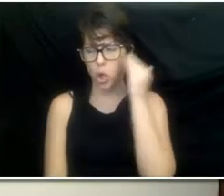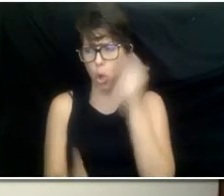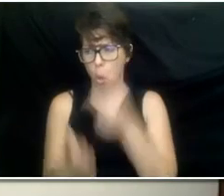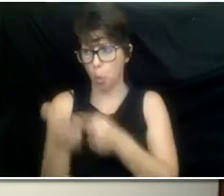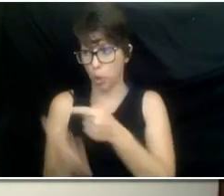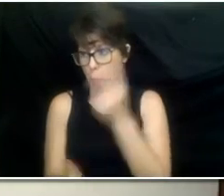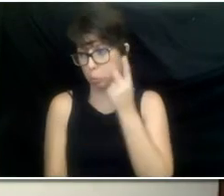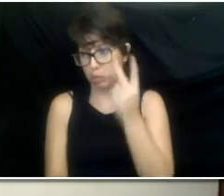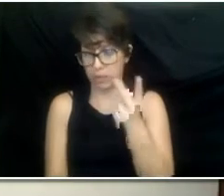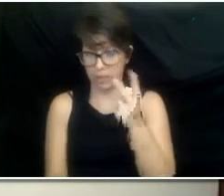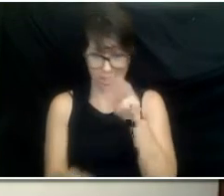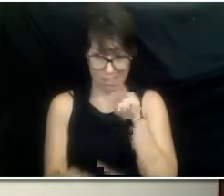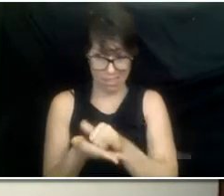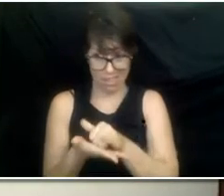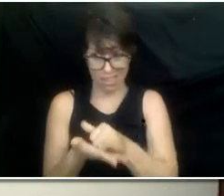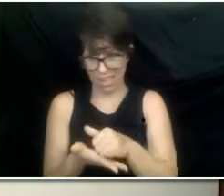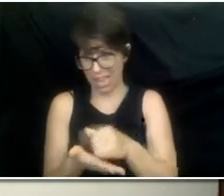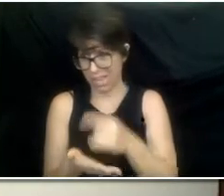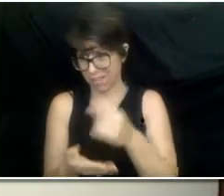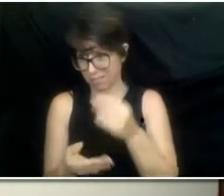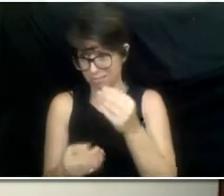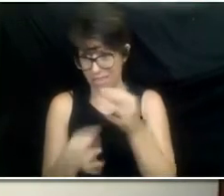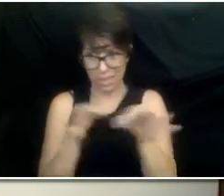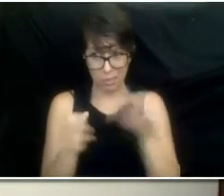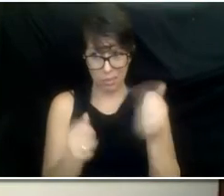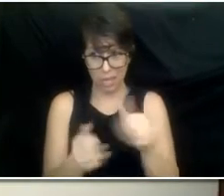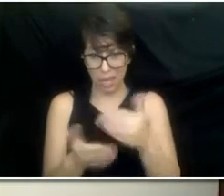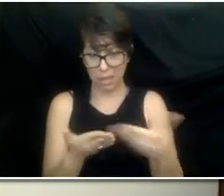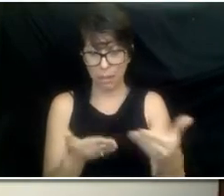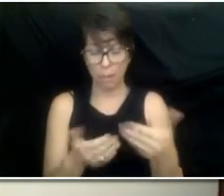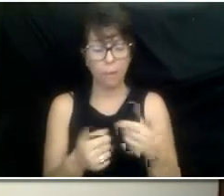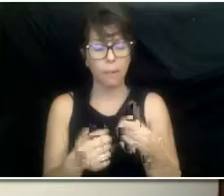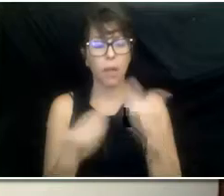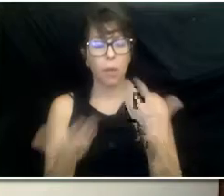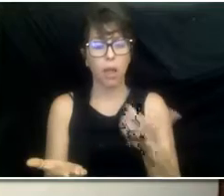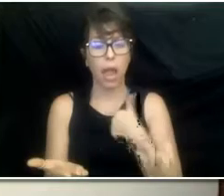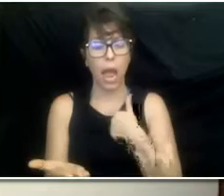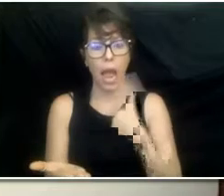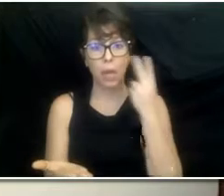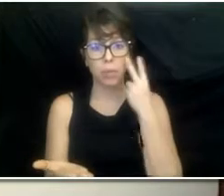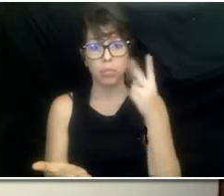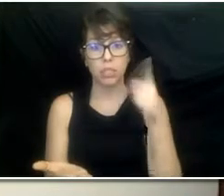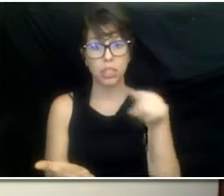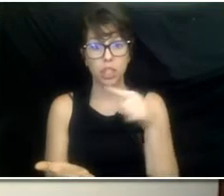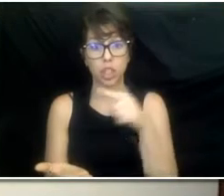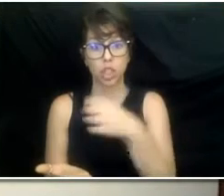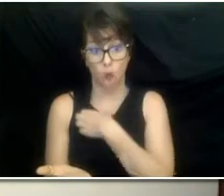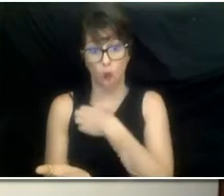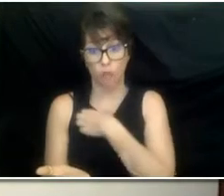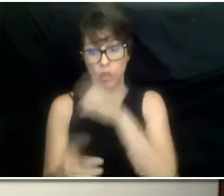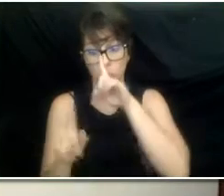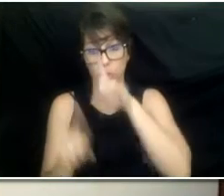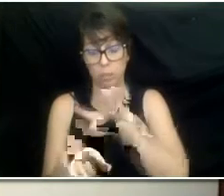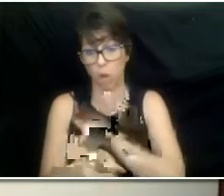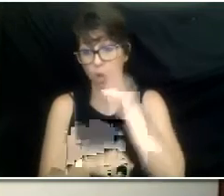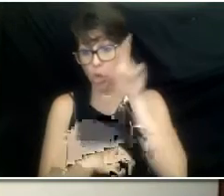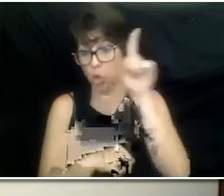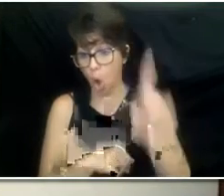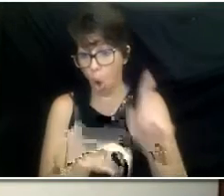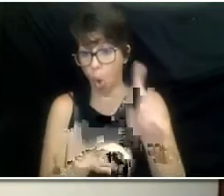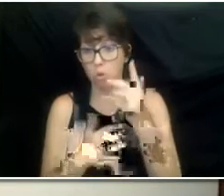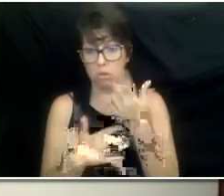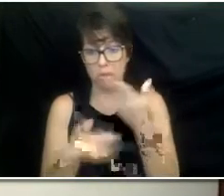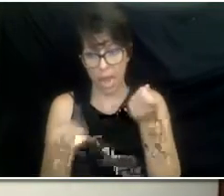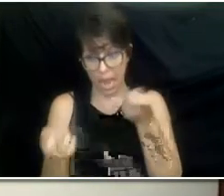on the scene um I'm also having officers reach out to uh